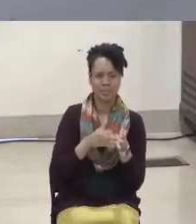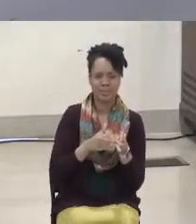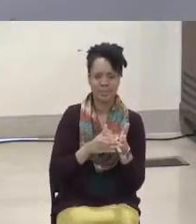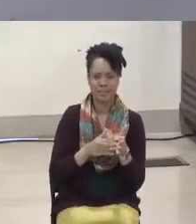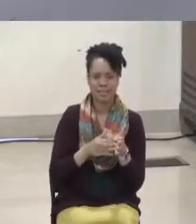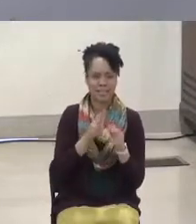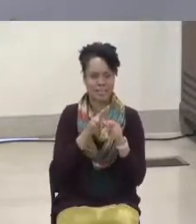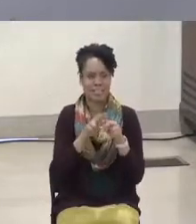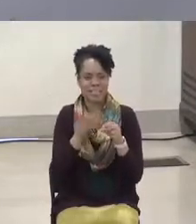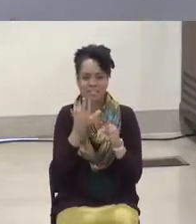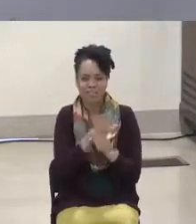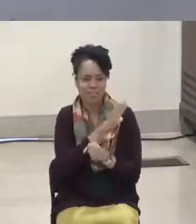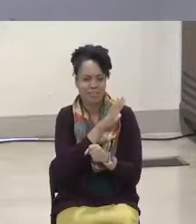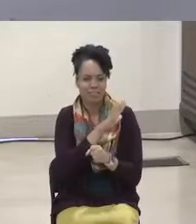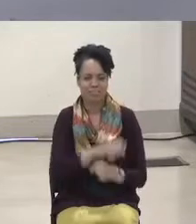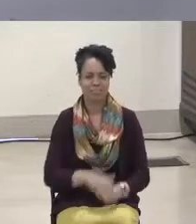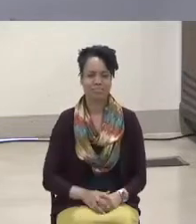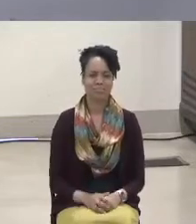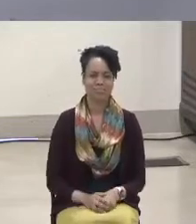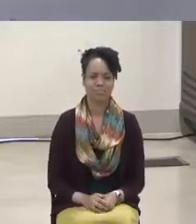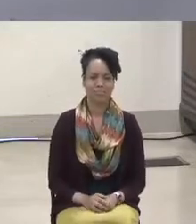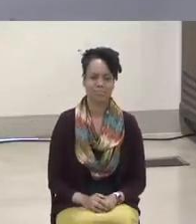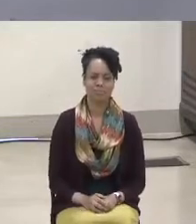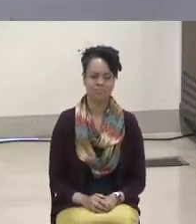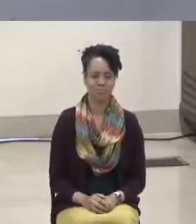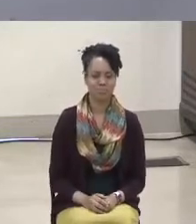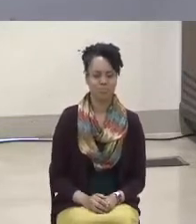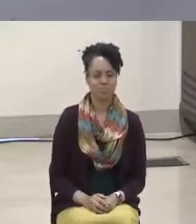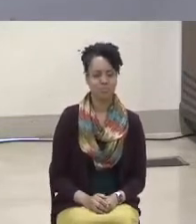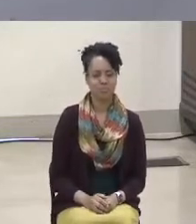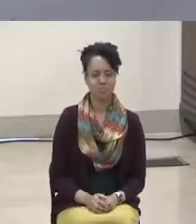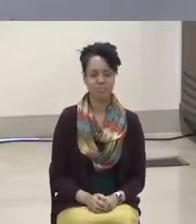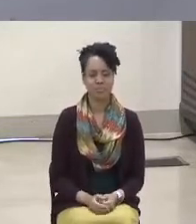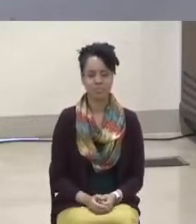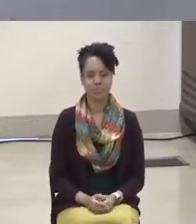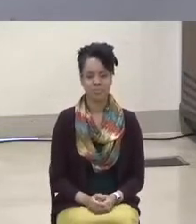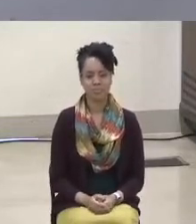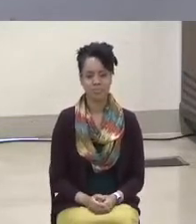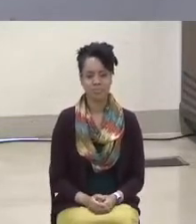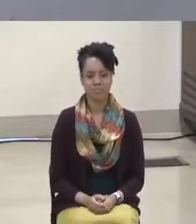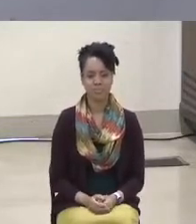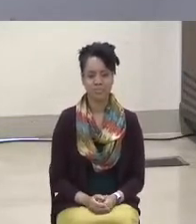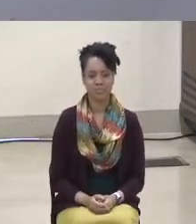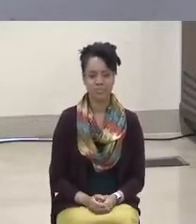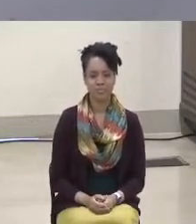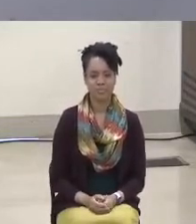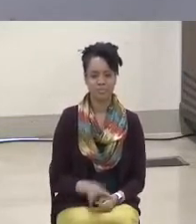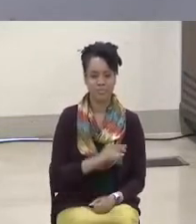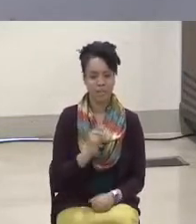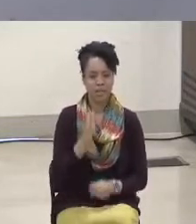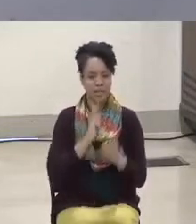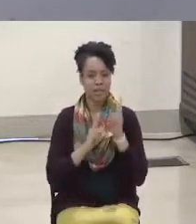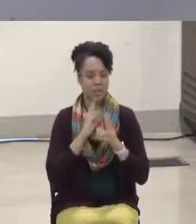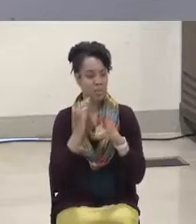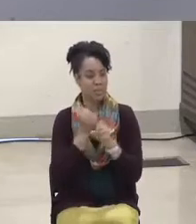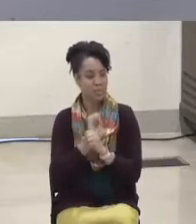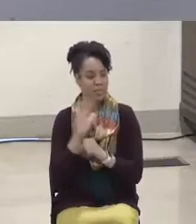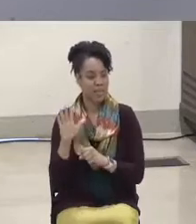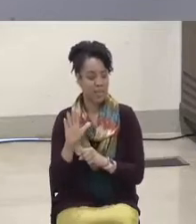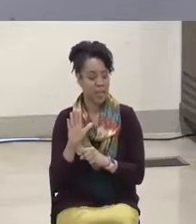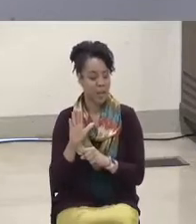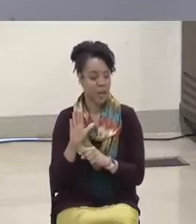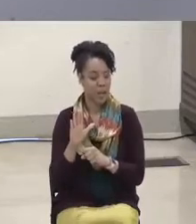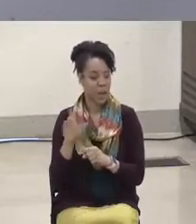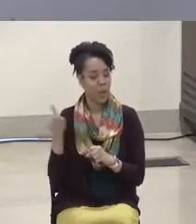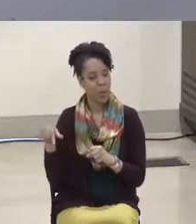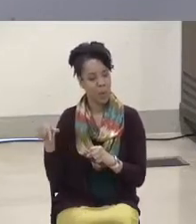in Y it. hay personas con asientos, hay 5, 10,000, y escuché de alguien hasta 25,000 asientos. And people take their derrieres, their